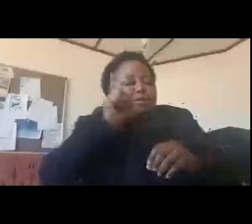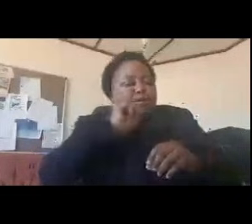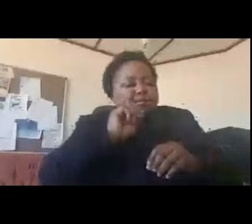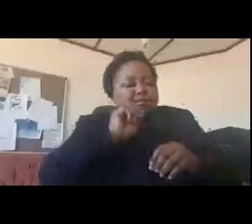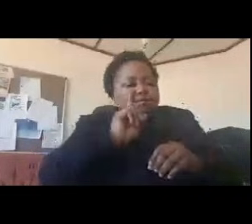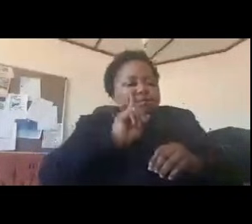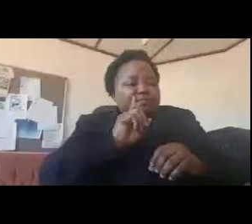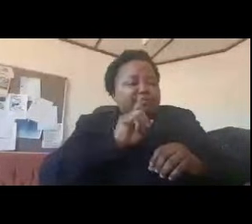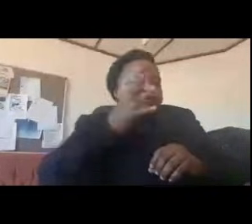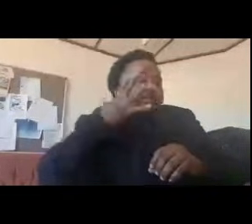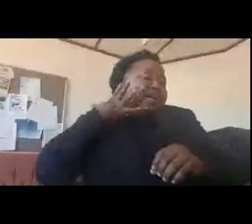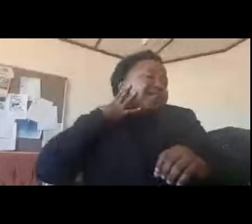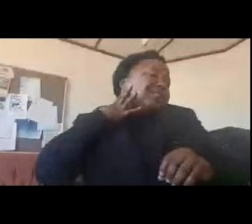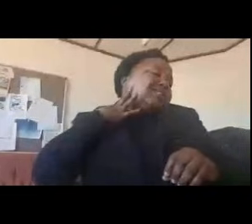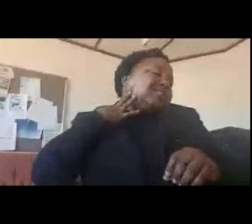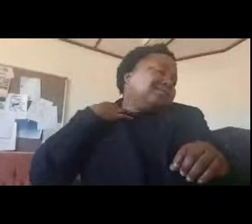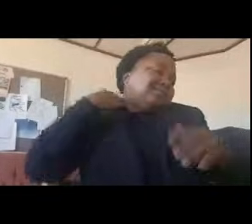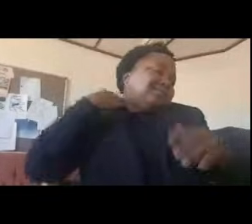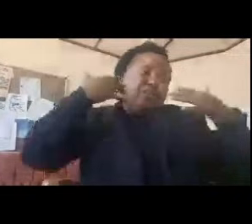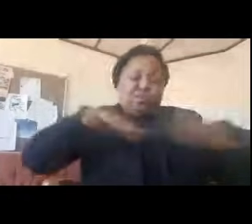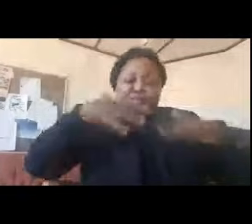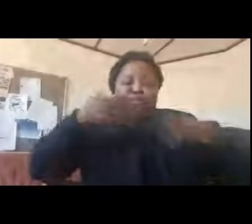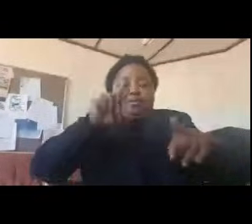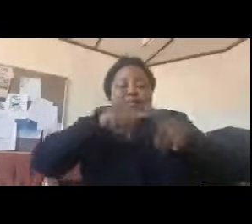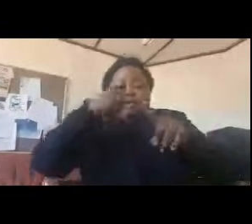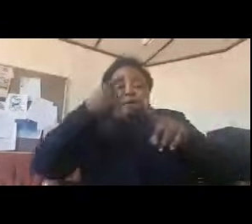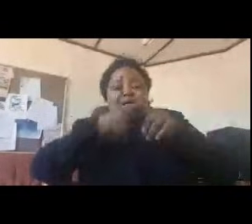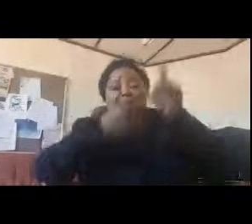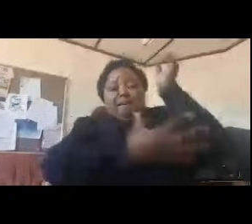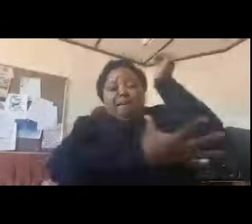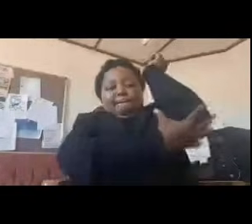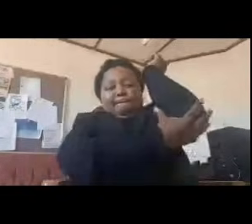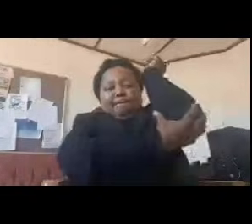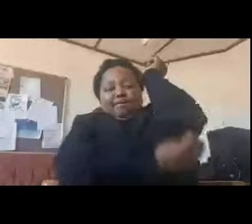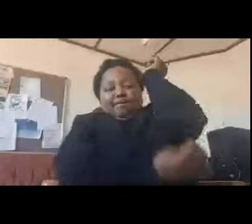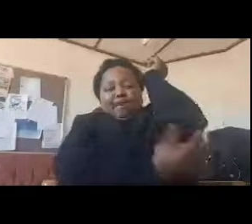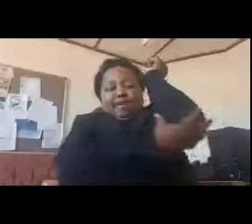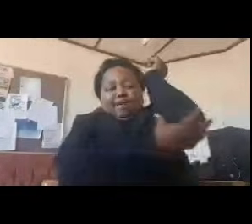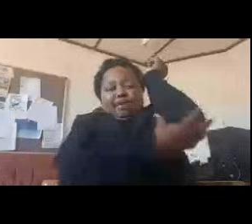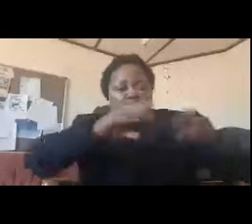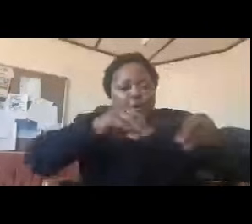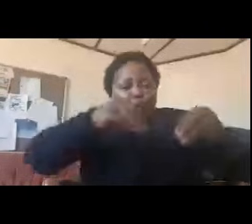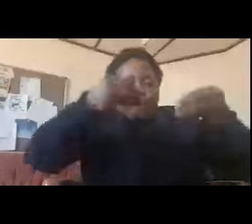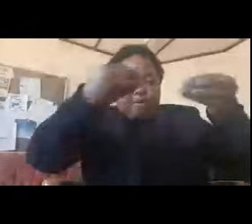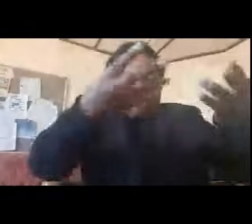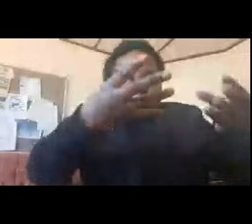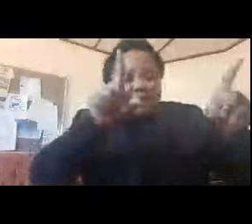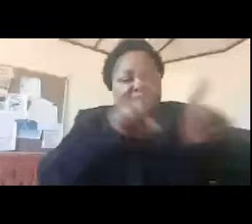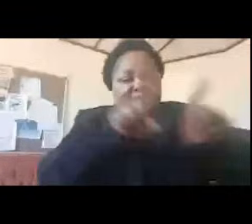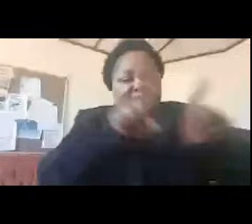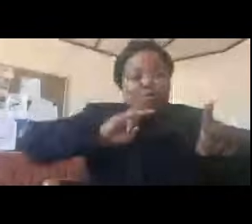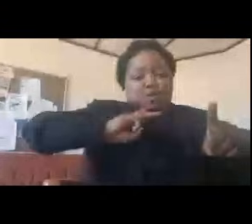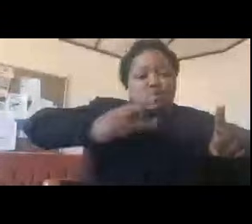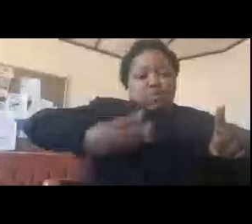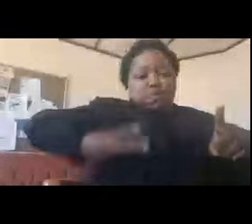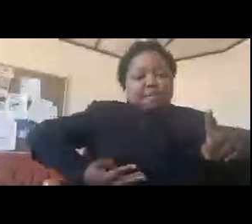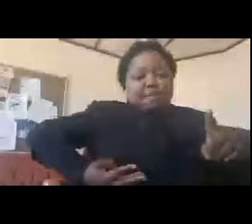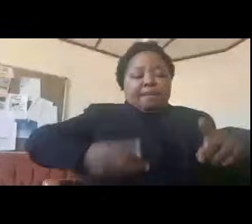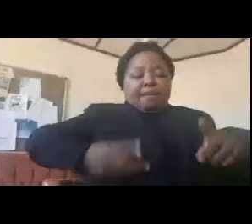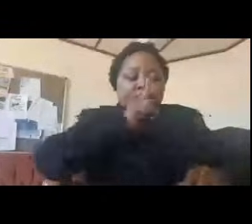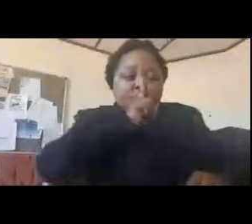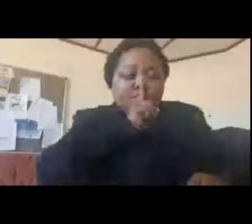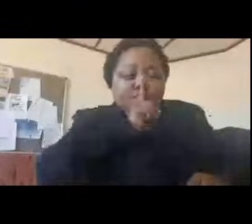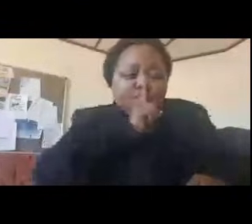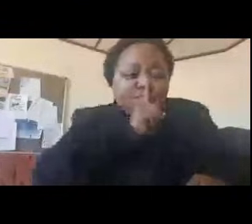example, poverty, and pressure to provide. Women are silent because fear, shame, and